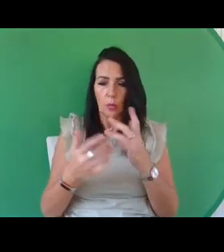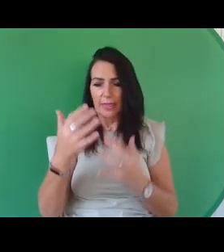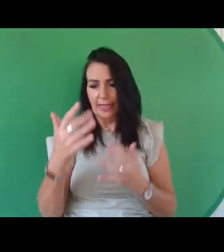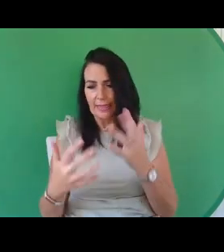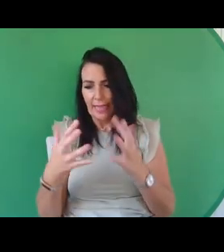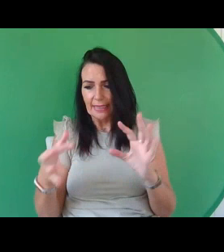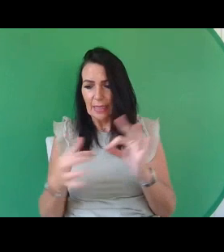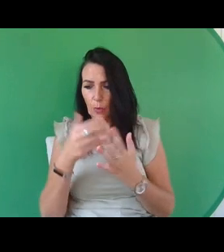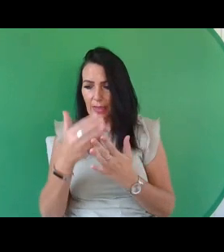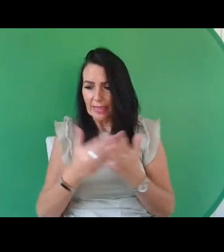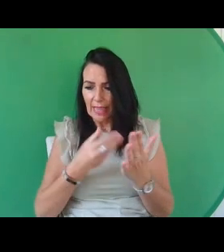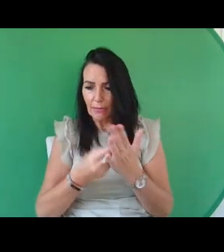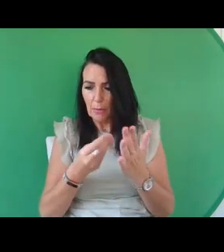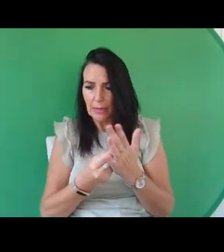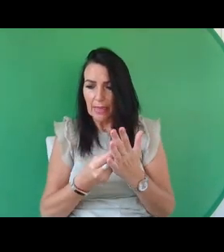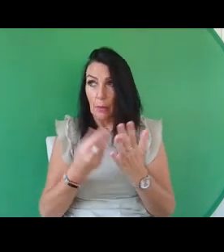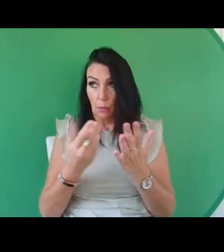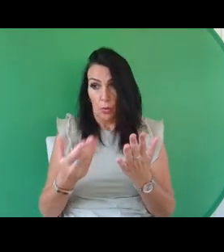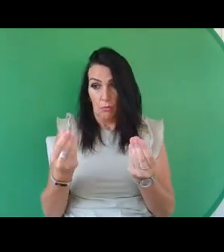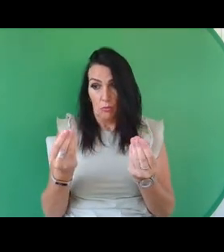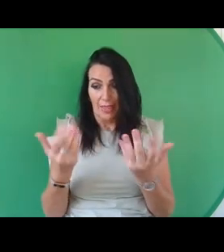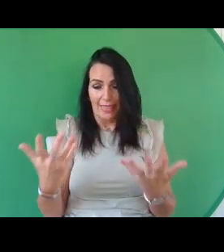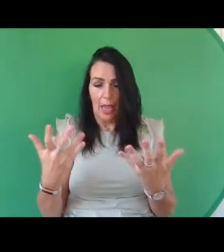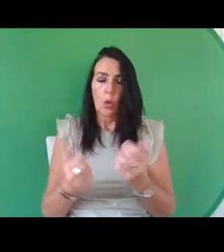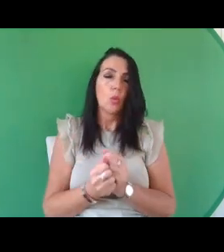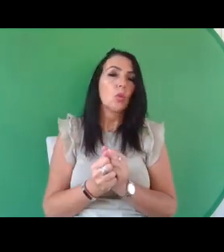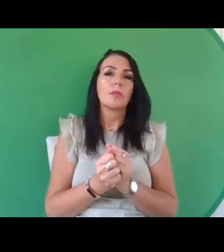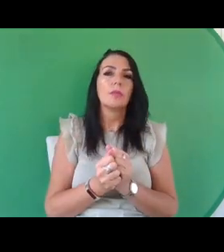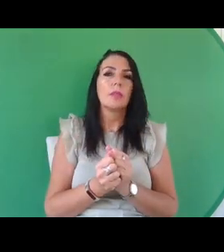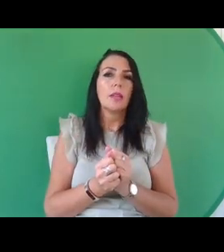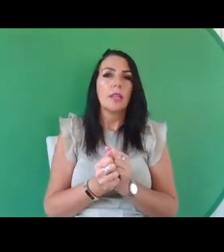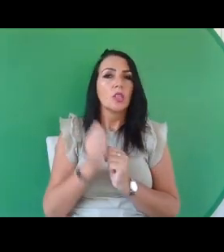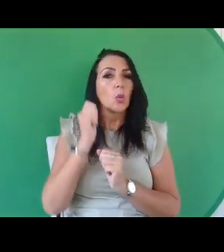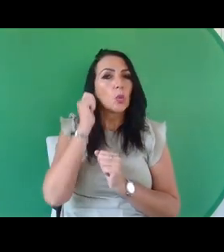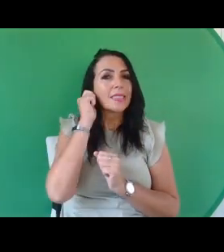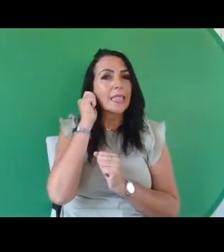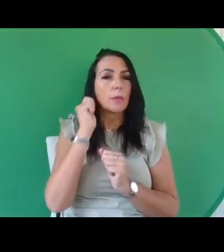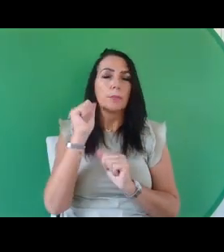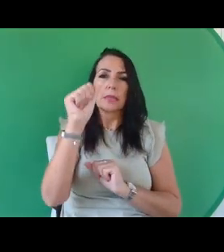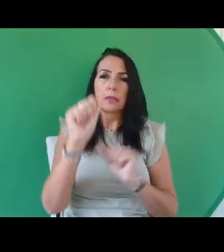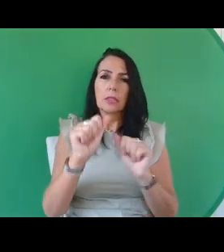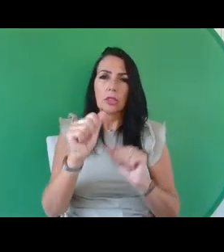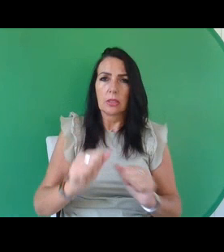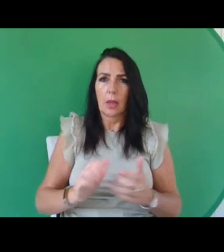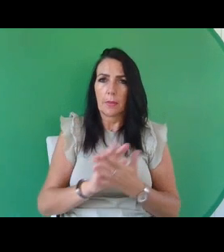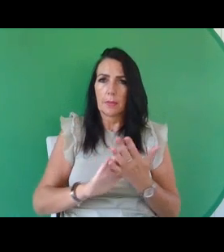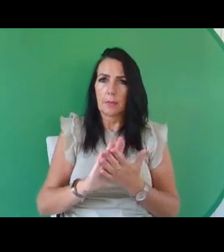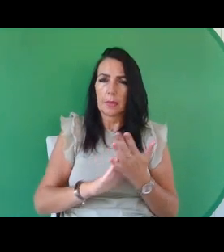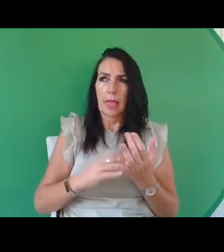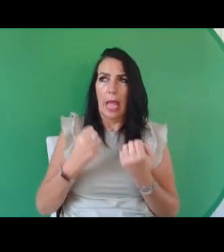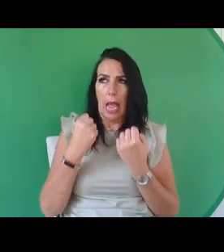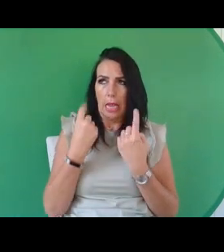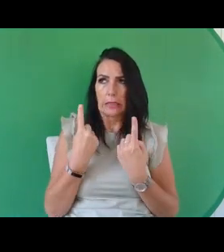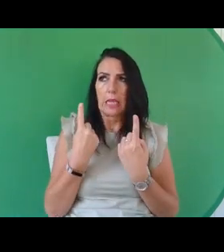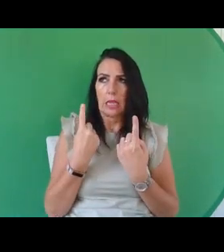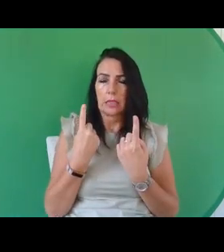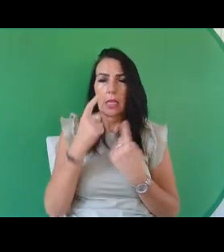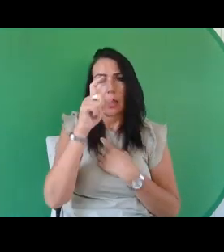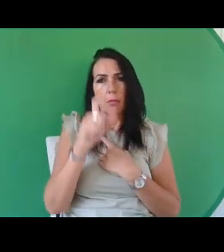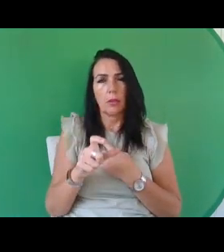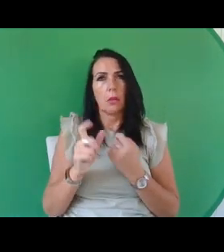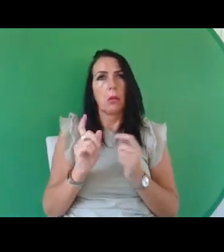latest energy prices. Light touch, quick tips such as these can provide achievable ideas that empower customers to